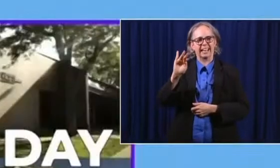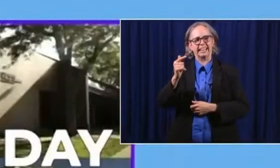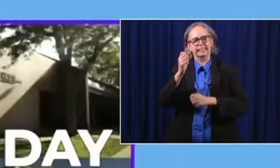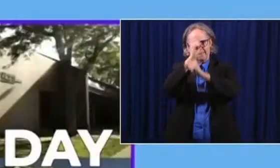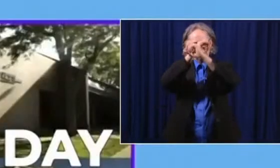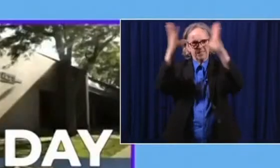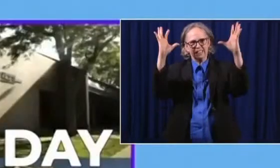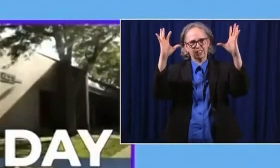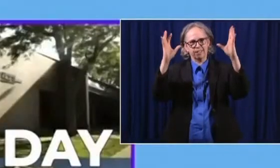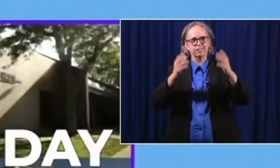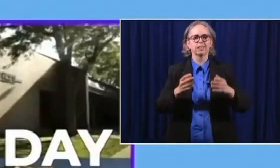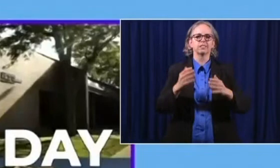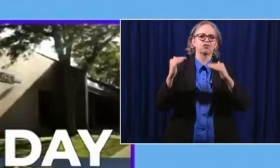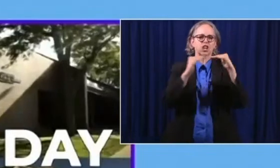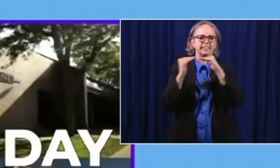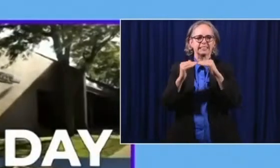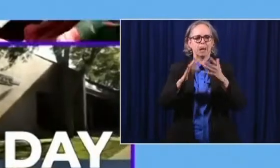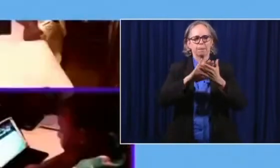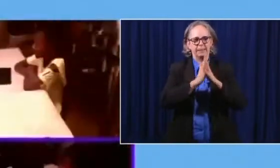Eric?